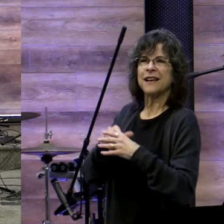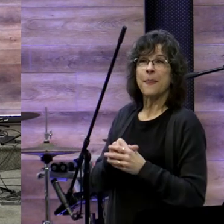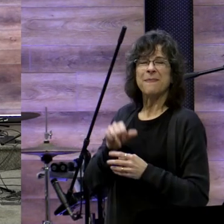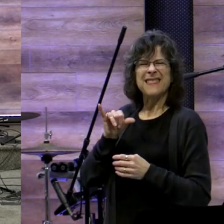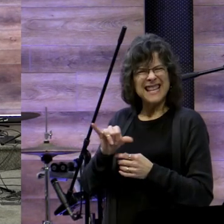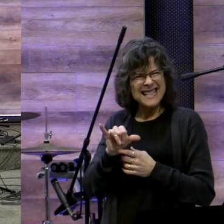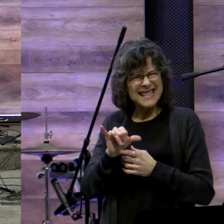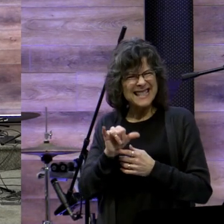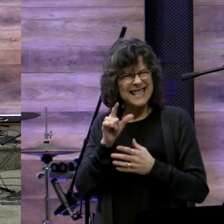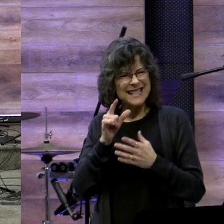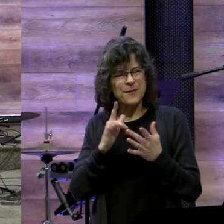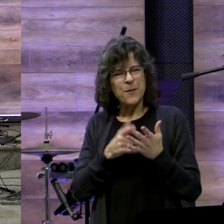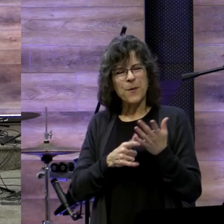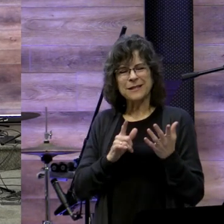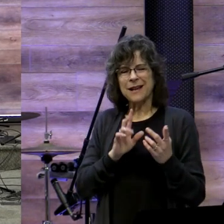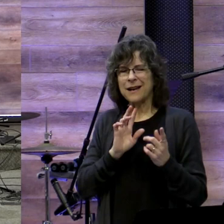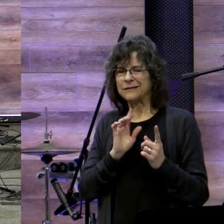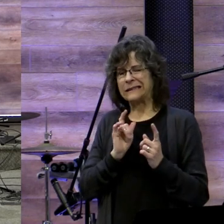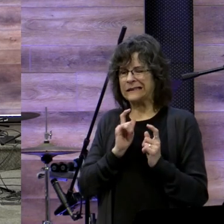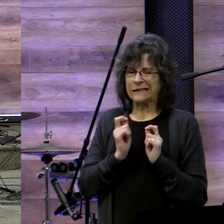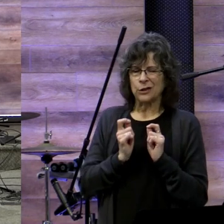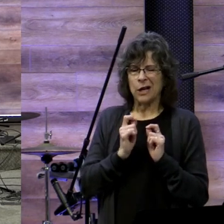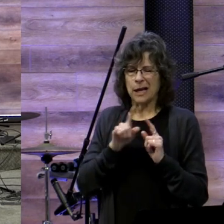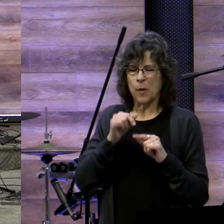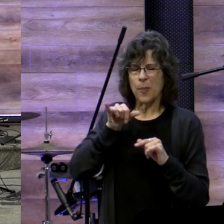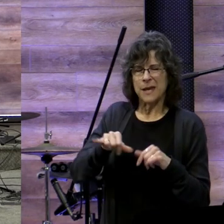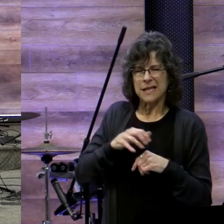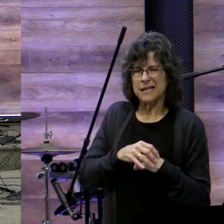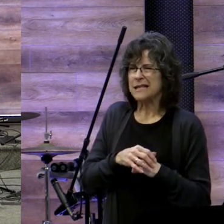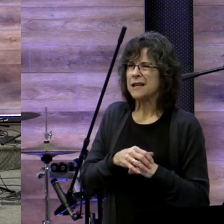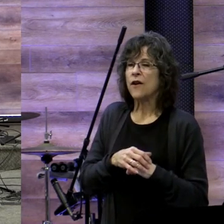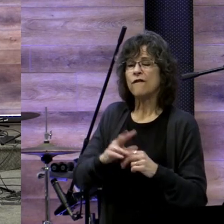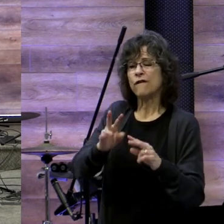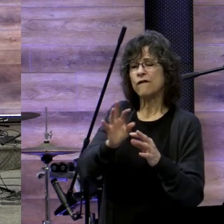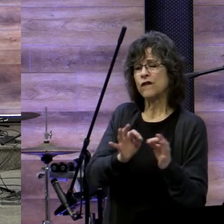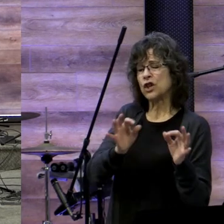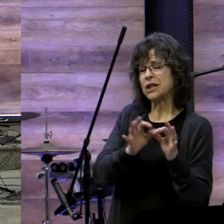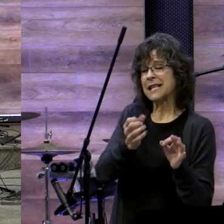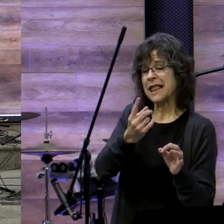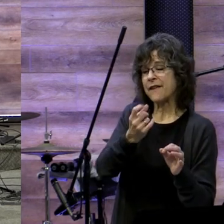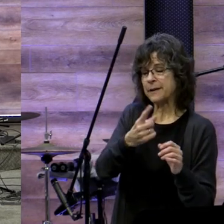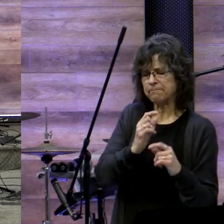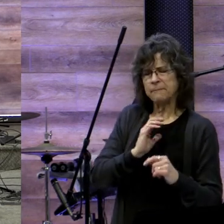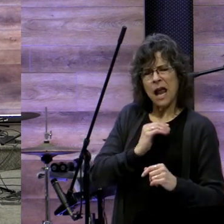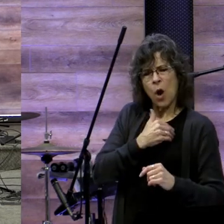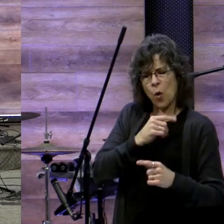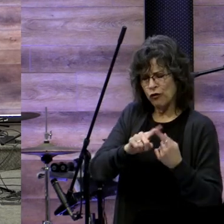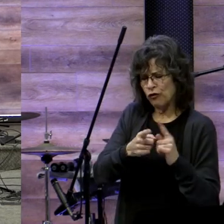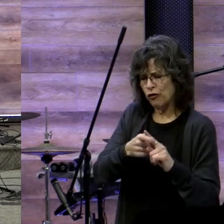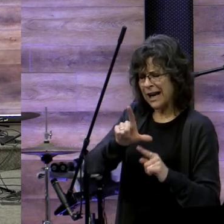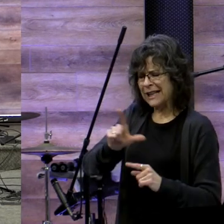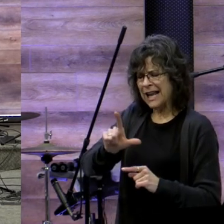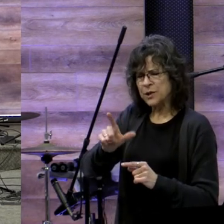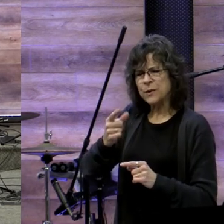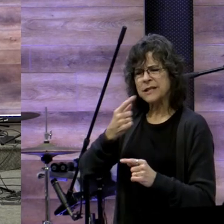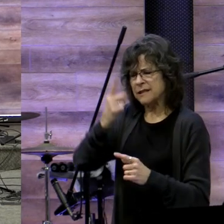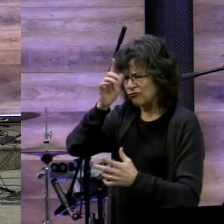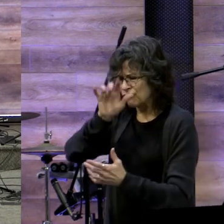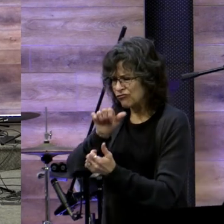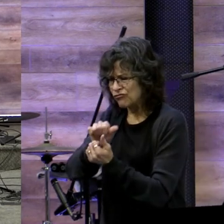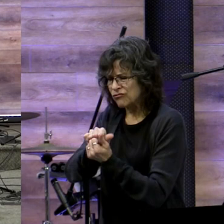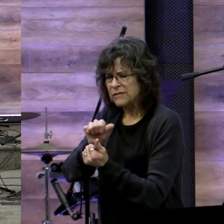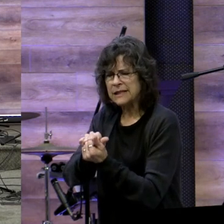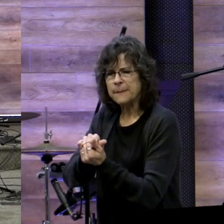particular story. They don't. Verse 11, after saying these things, he said to them, our friend Lazarus has fallen asleep, but I go